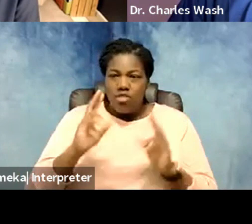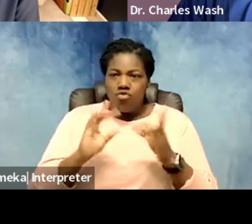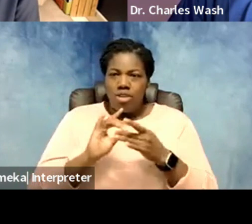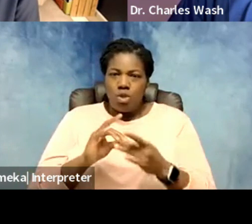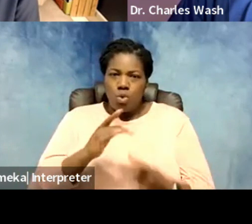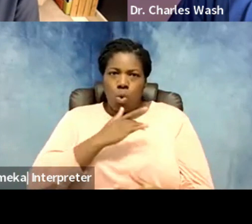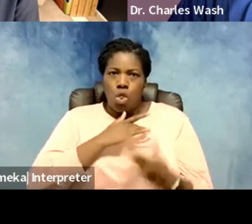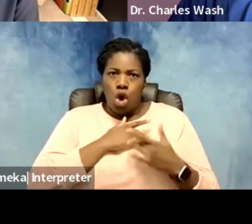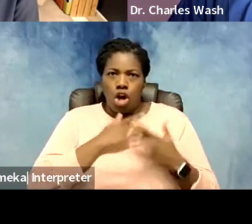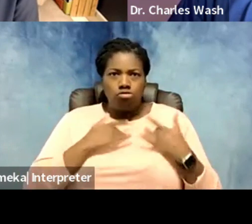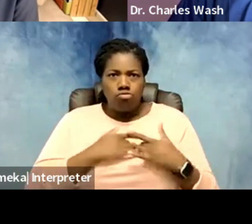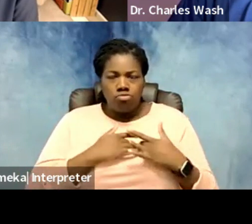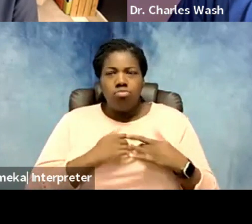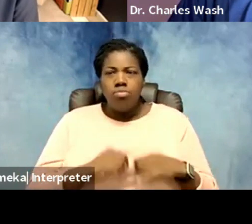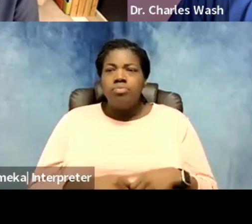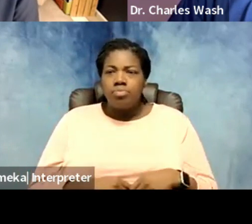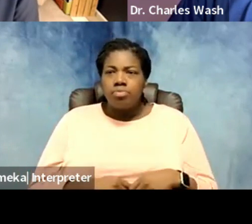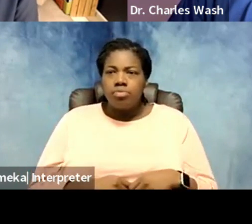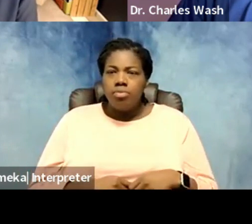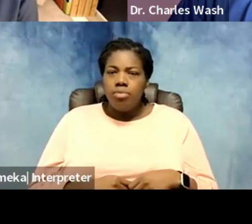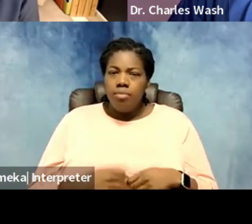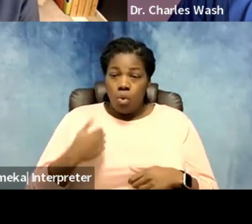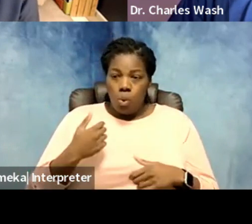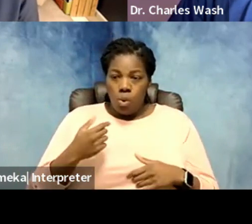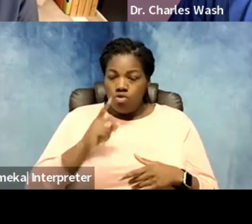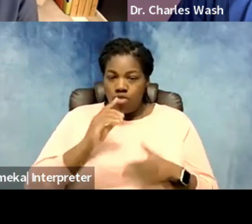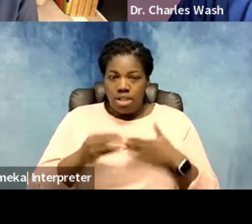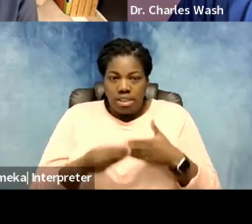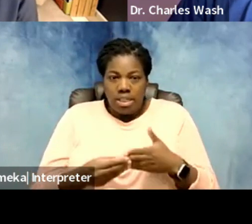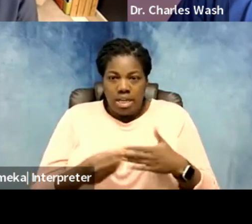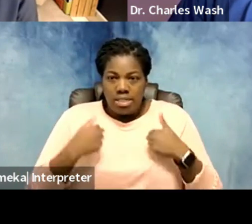evening, around what drives me